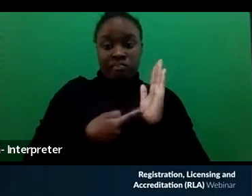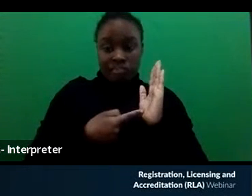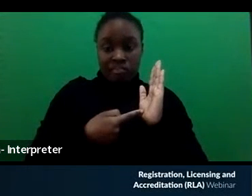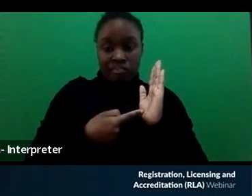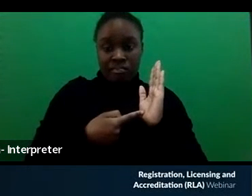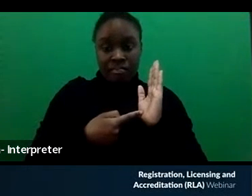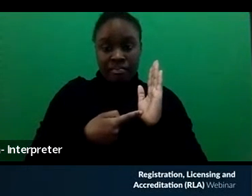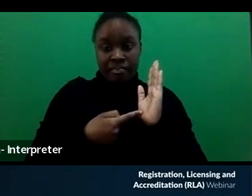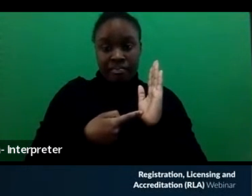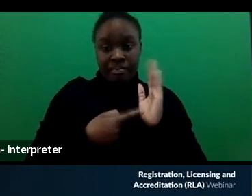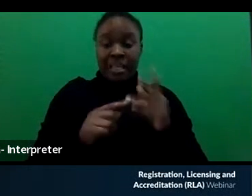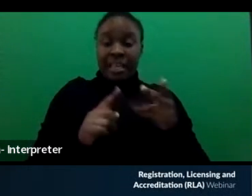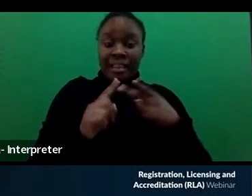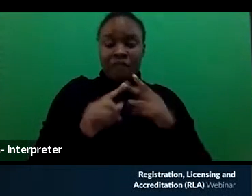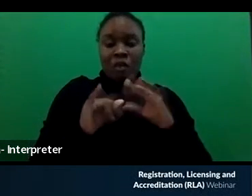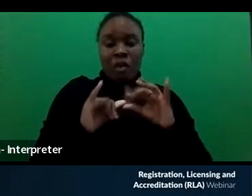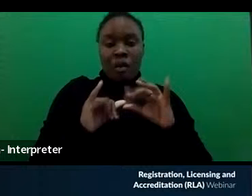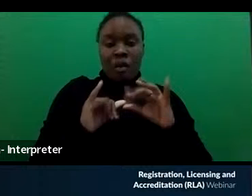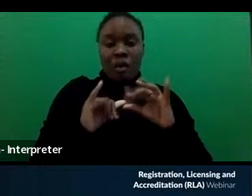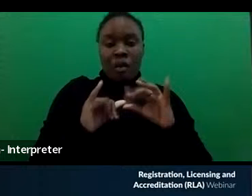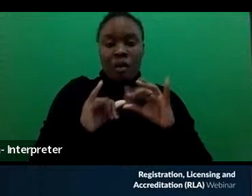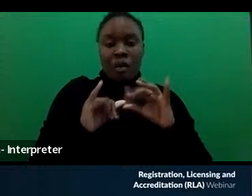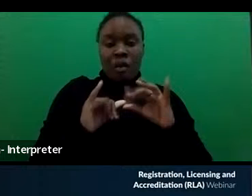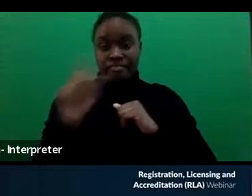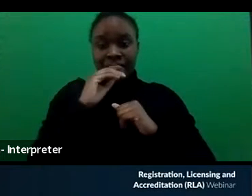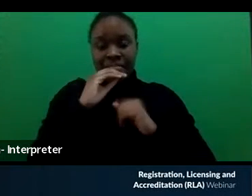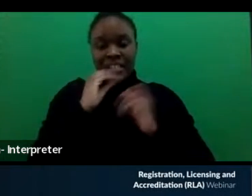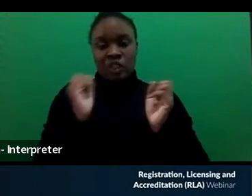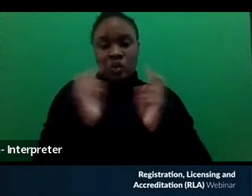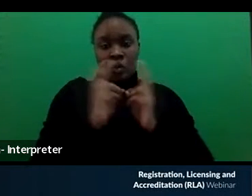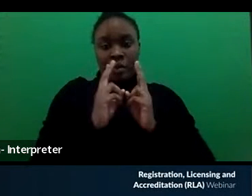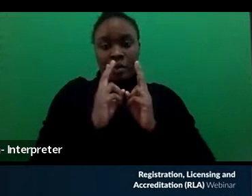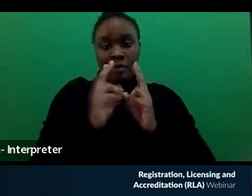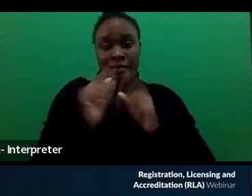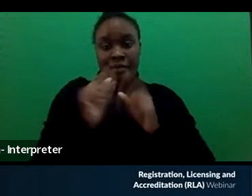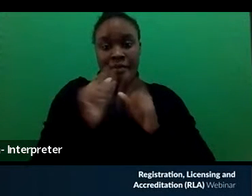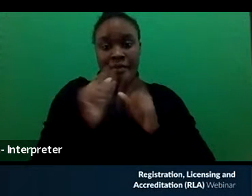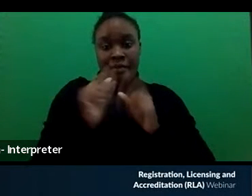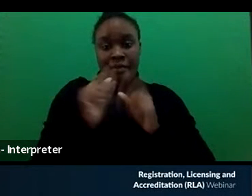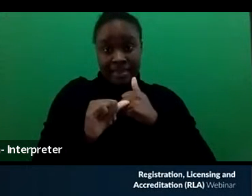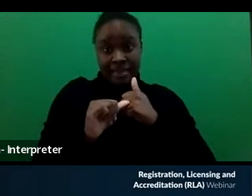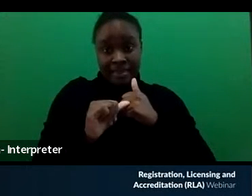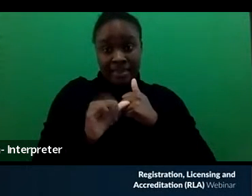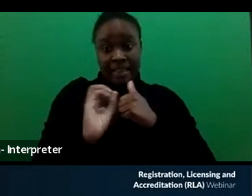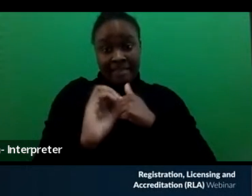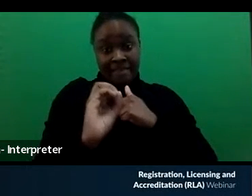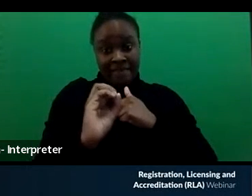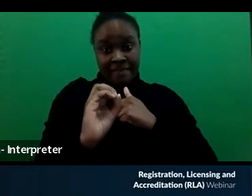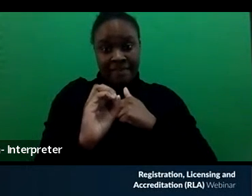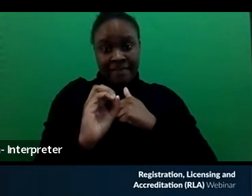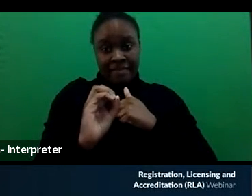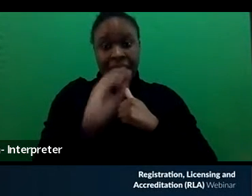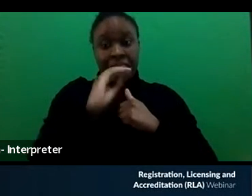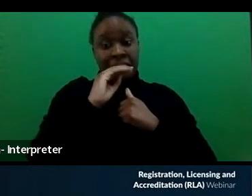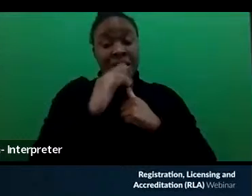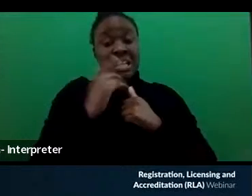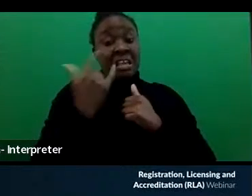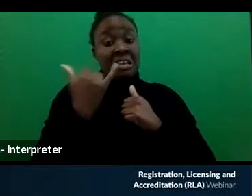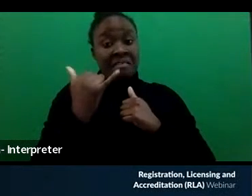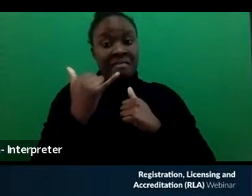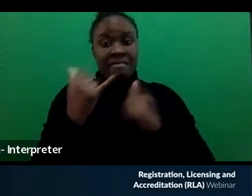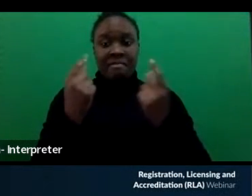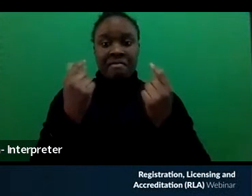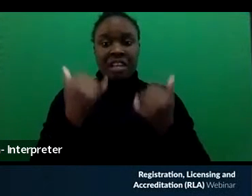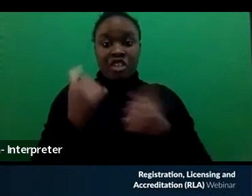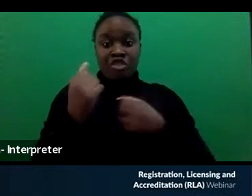And then for companies, they have 12 months after the end of the financial year. So if your financial year ends in